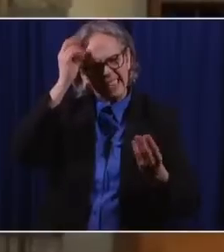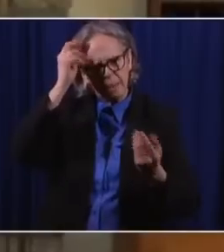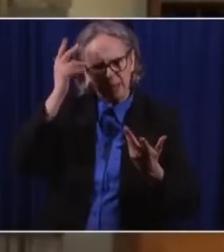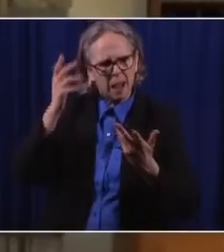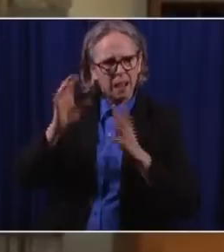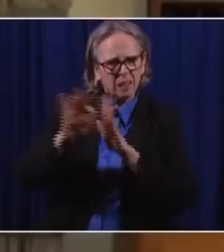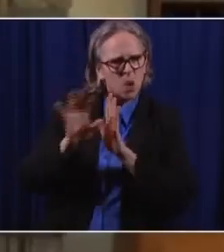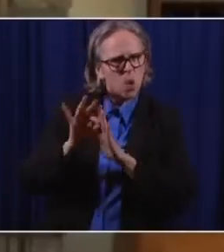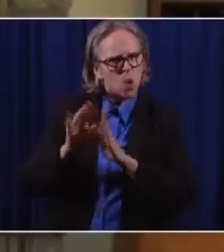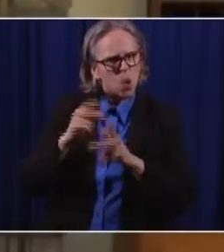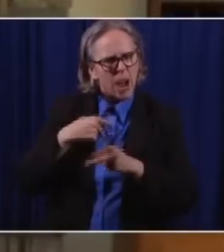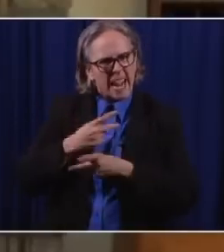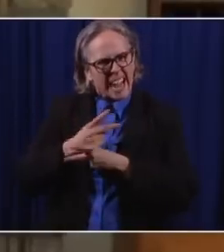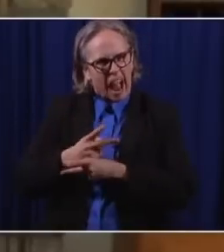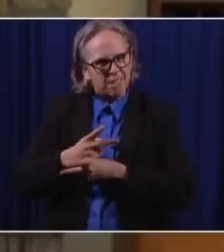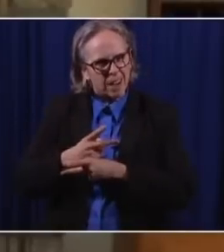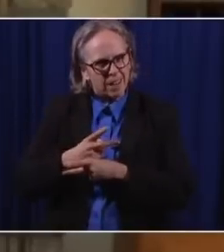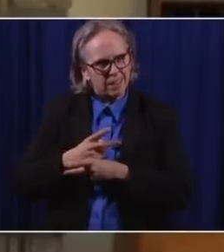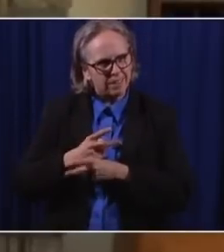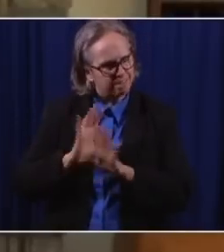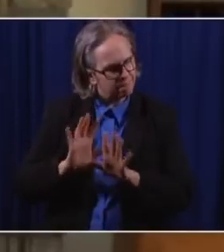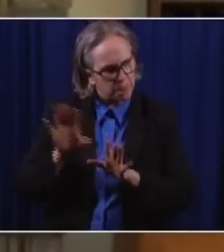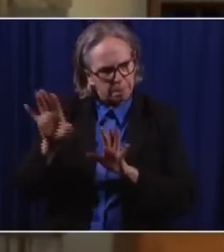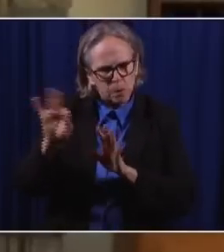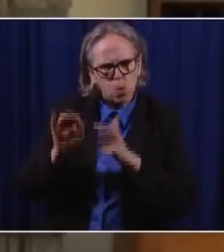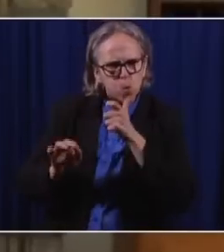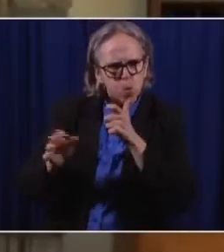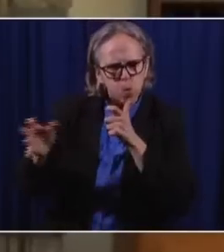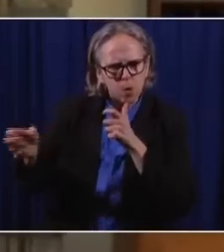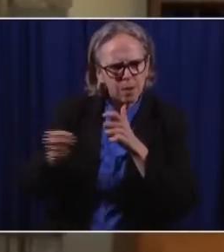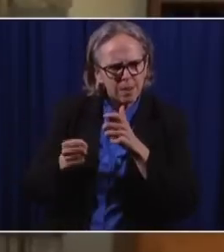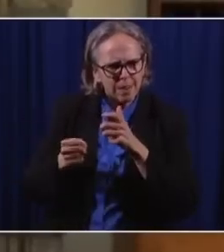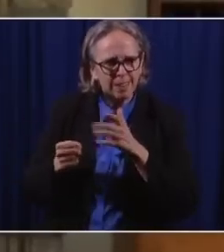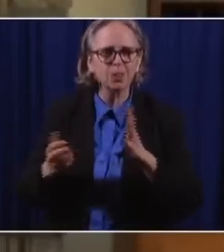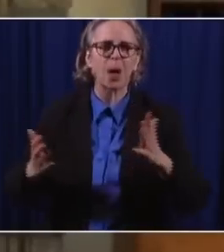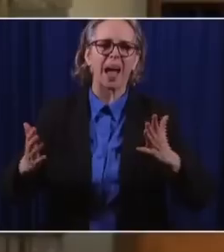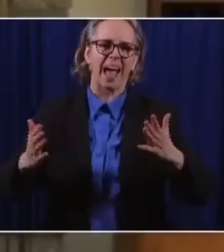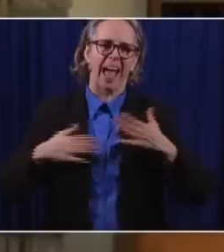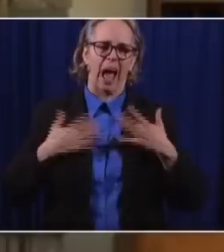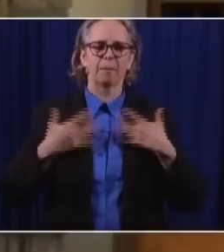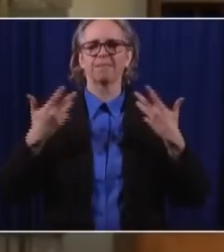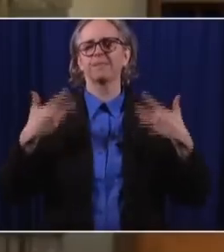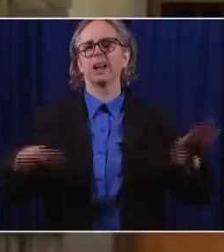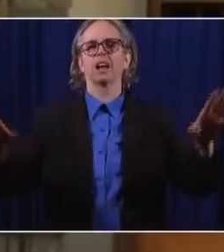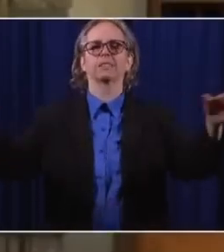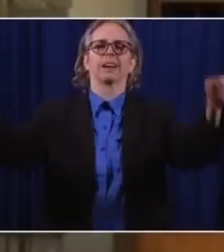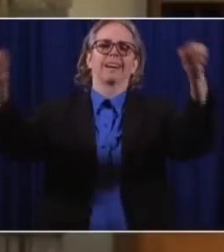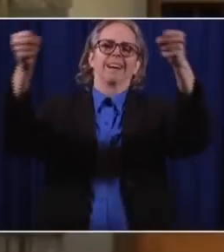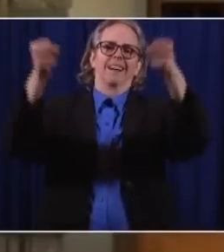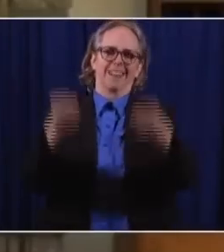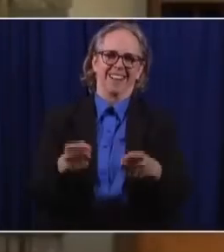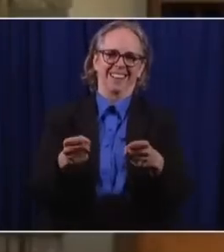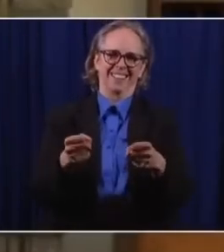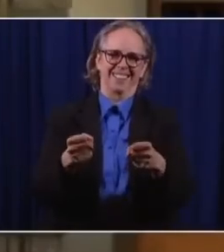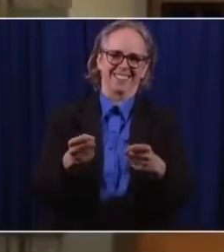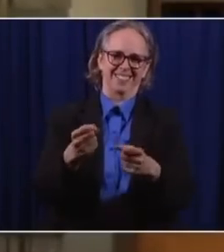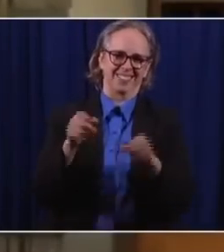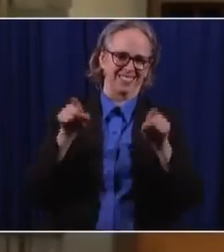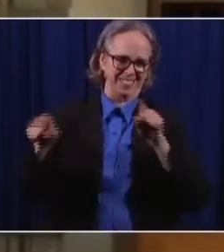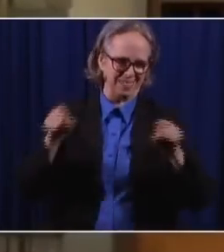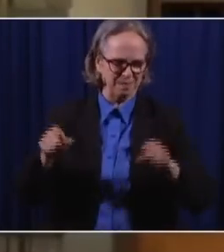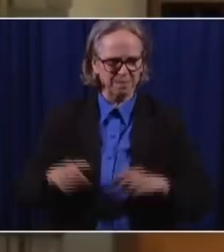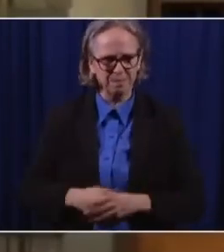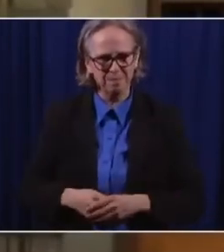jobs, and we're very happy with where we are. I'm trying to think, John Husted, of a good